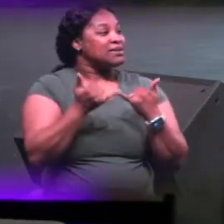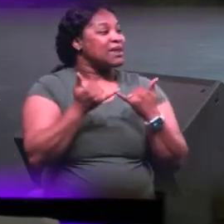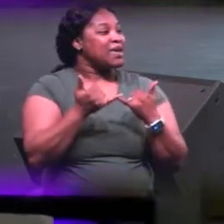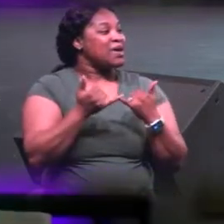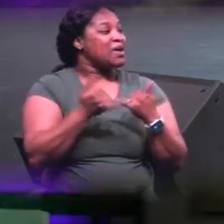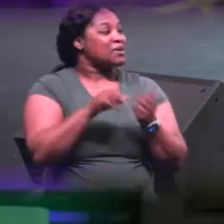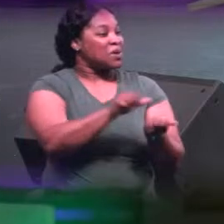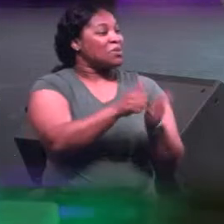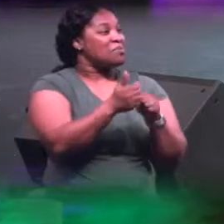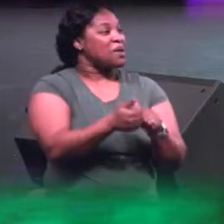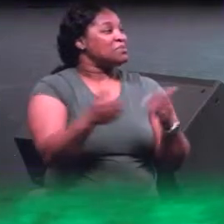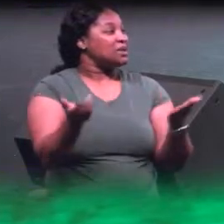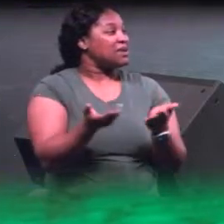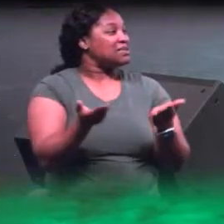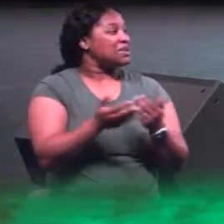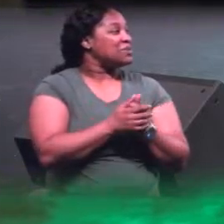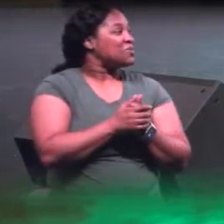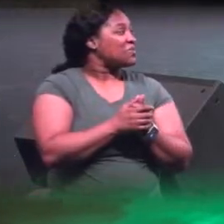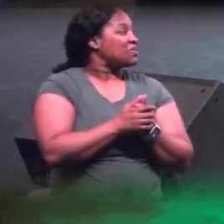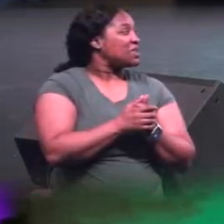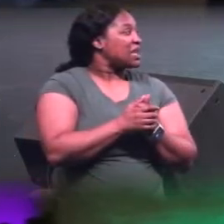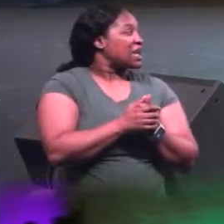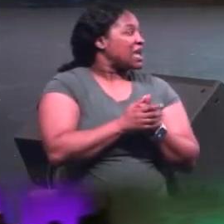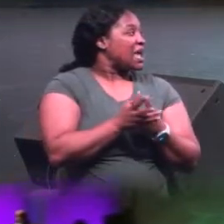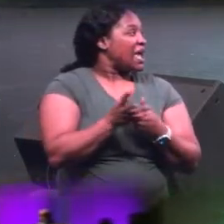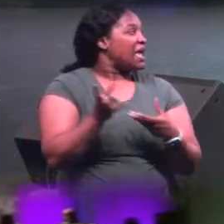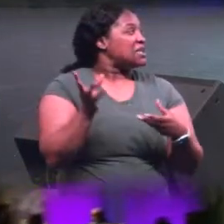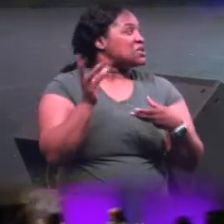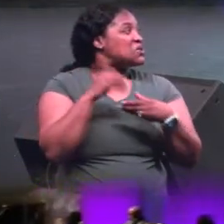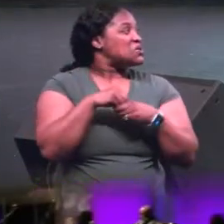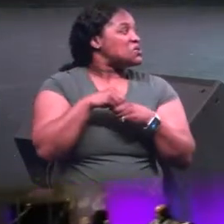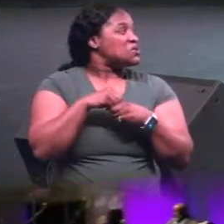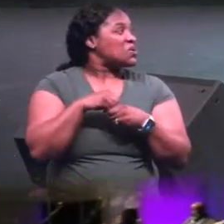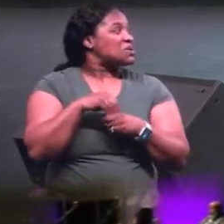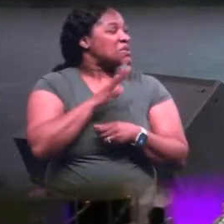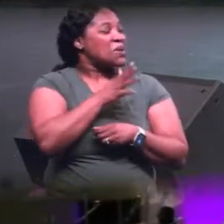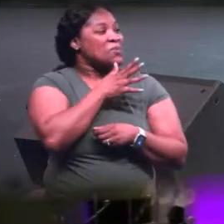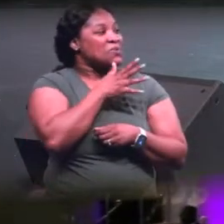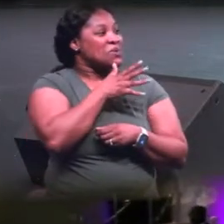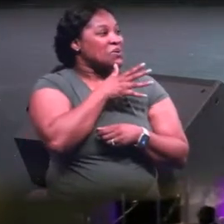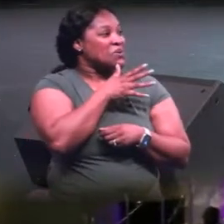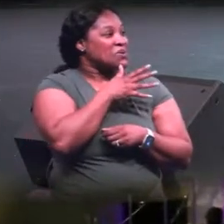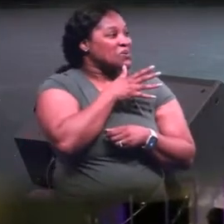going to be baptized here as he joins their mother in.